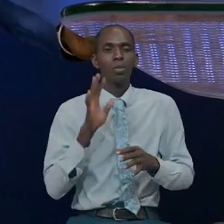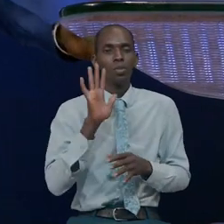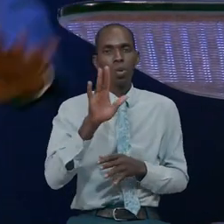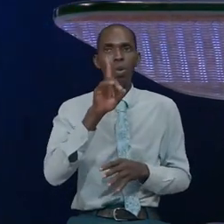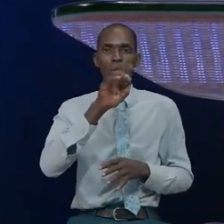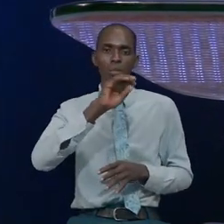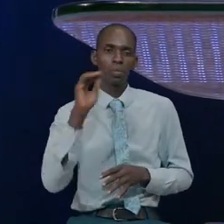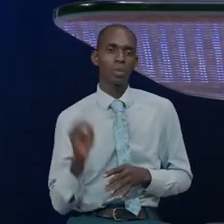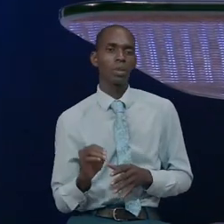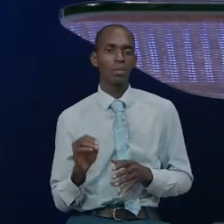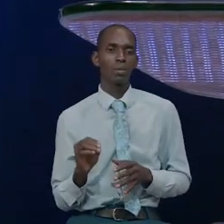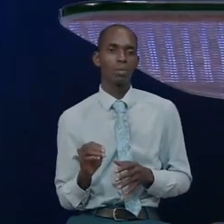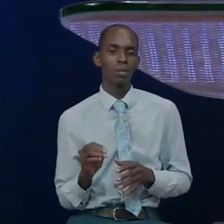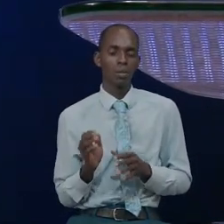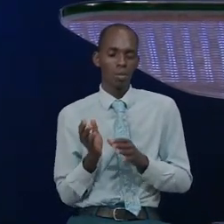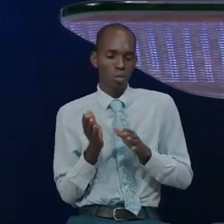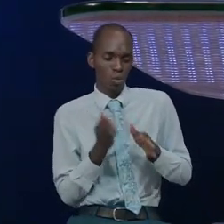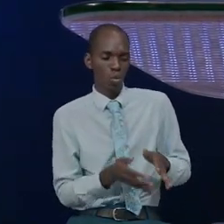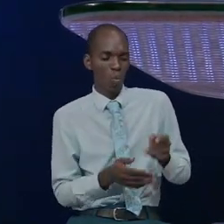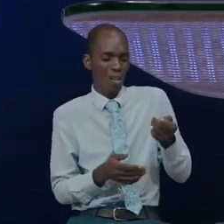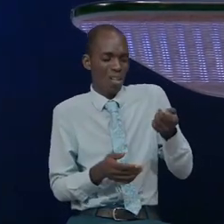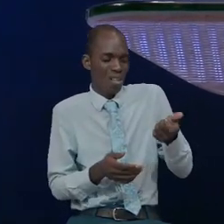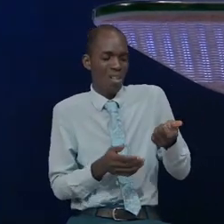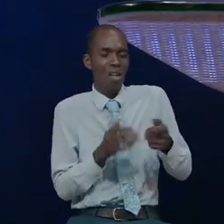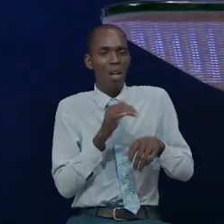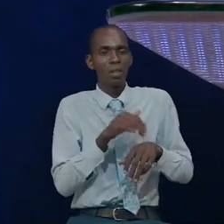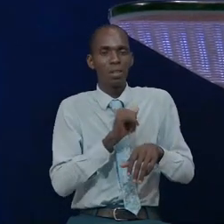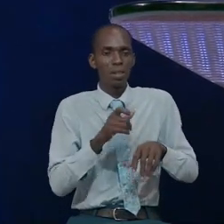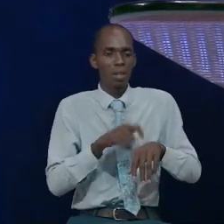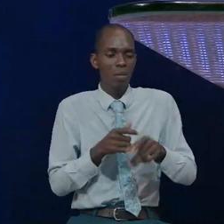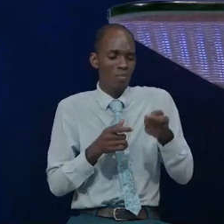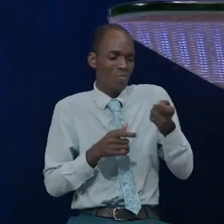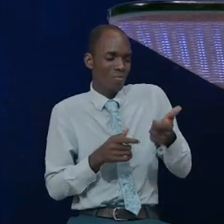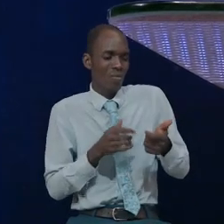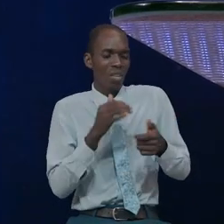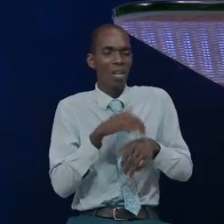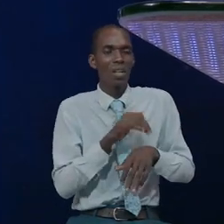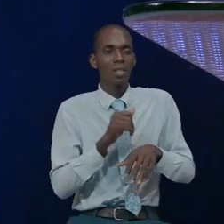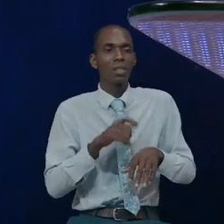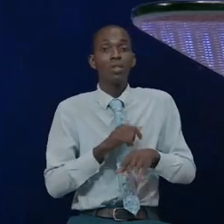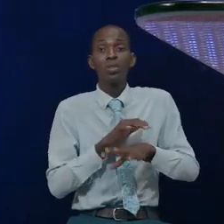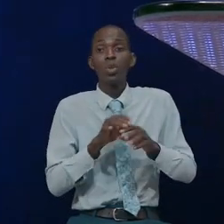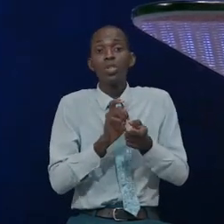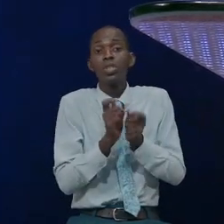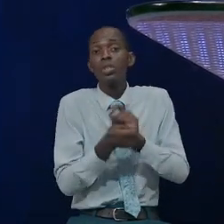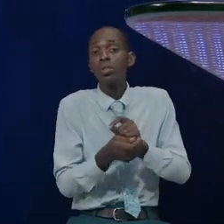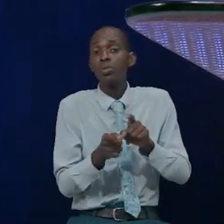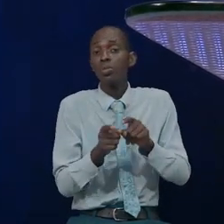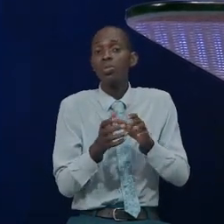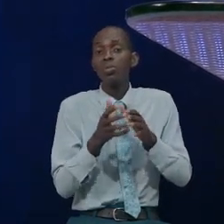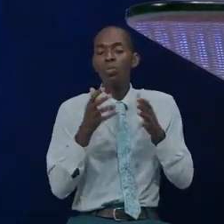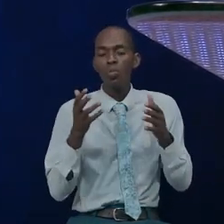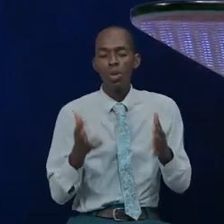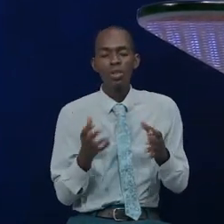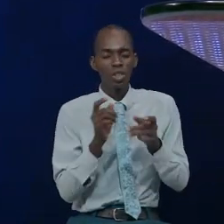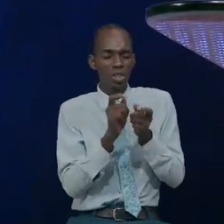100%. Drop a little at a time, a little at a time. Don't change too much, don't change a